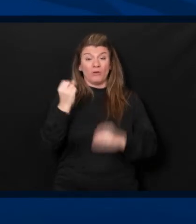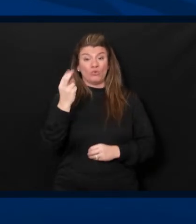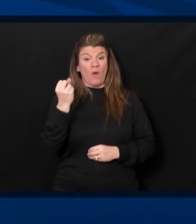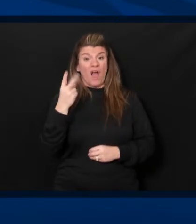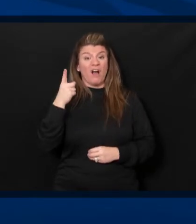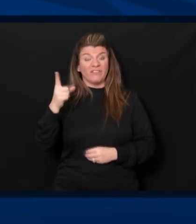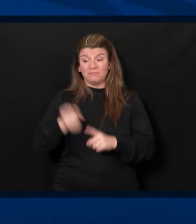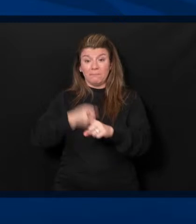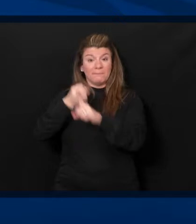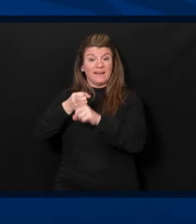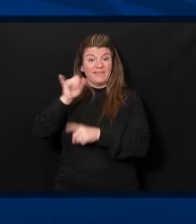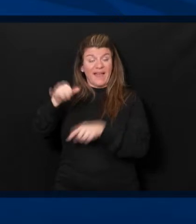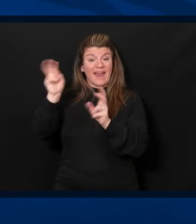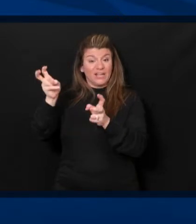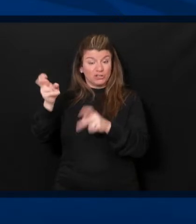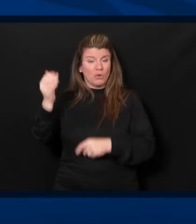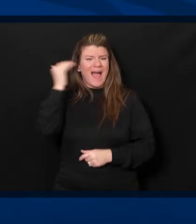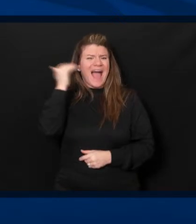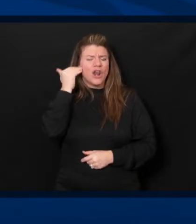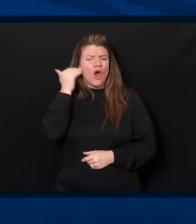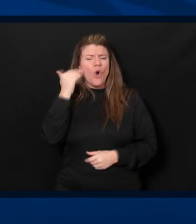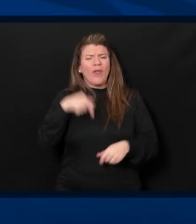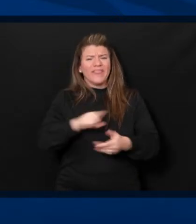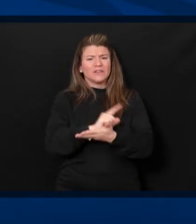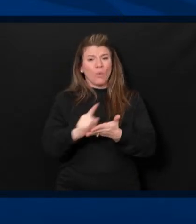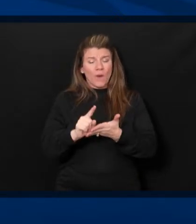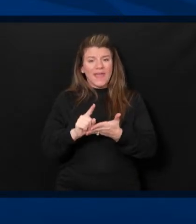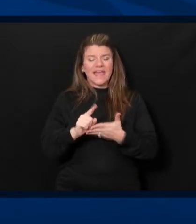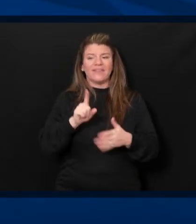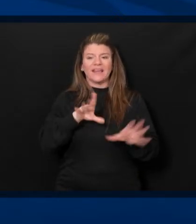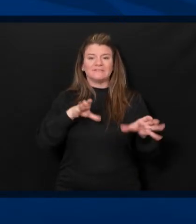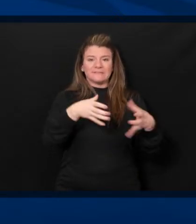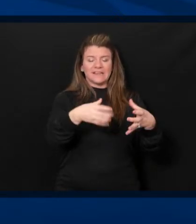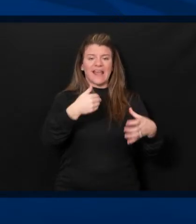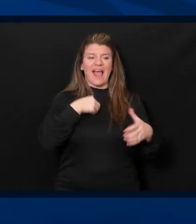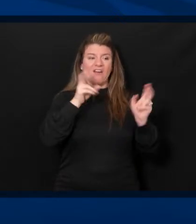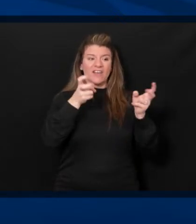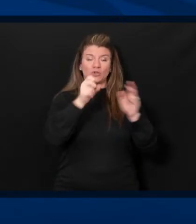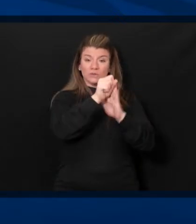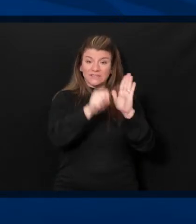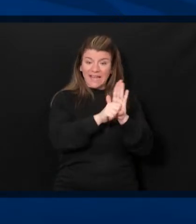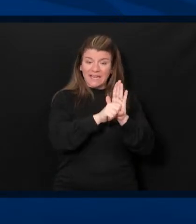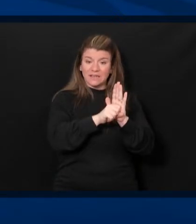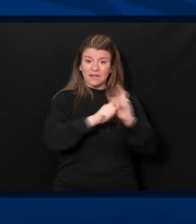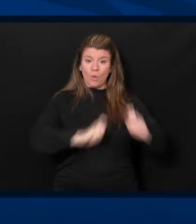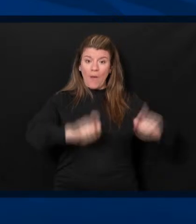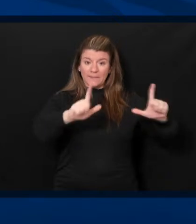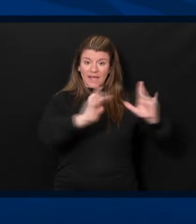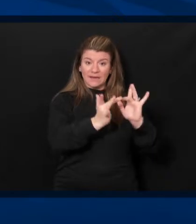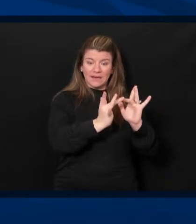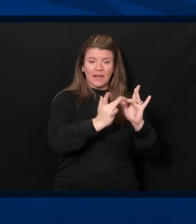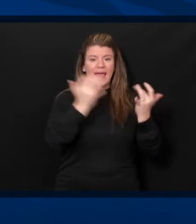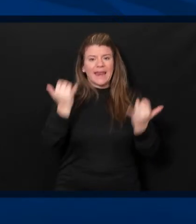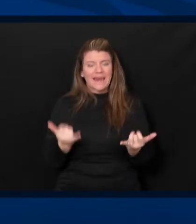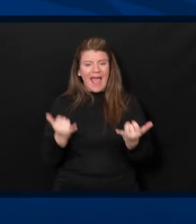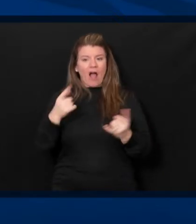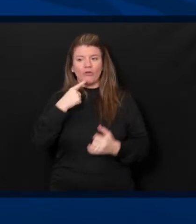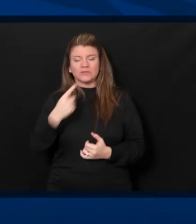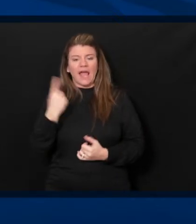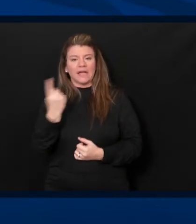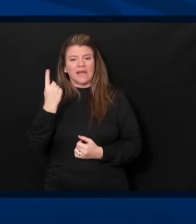by that. I know earlier in the week it was characterized as an issue on the state's end, and I know you just said it was something